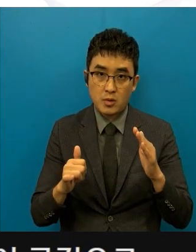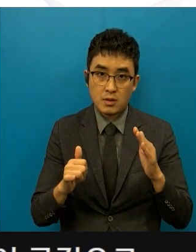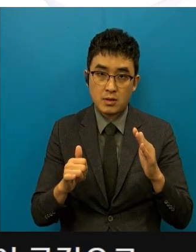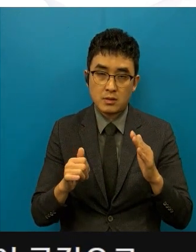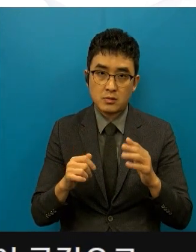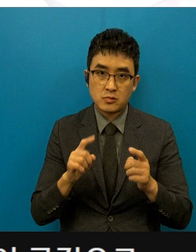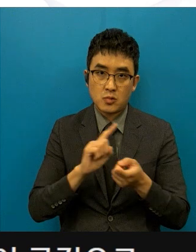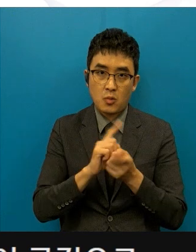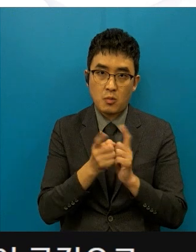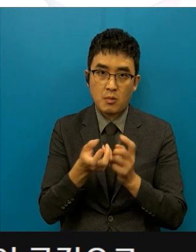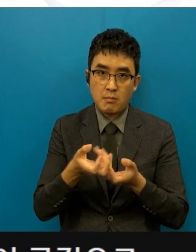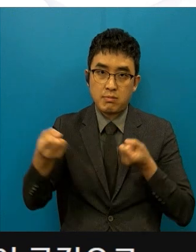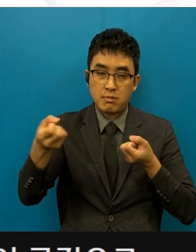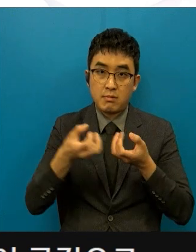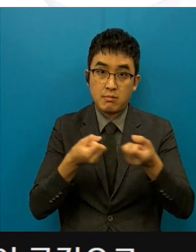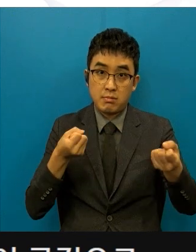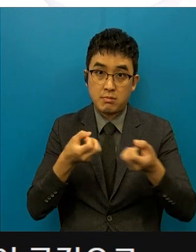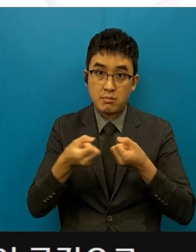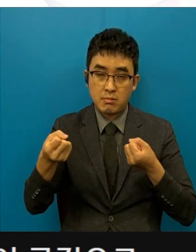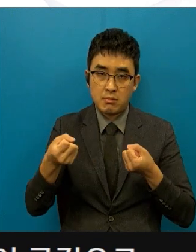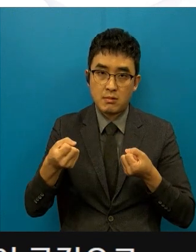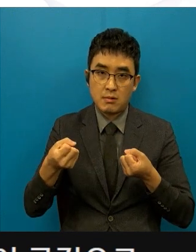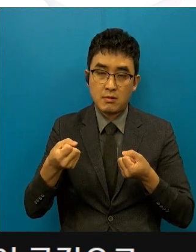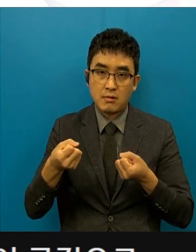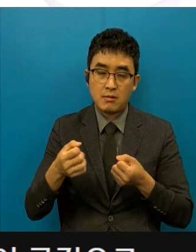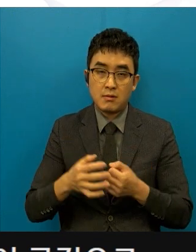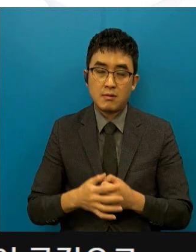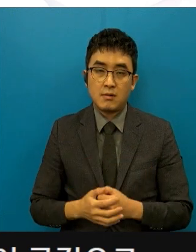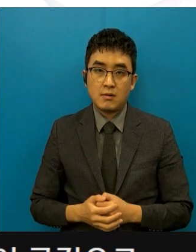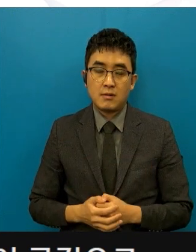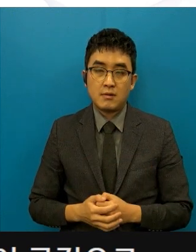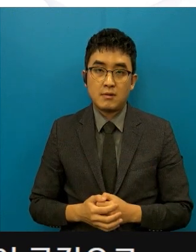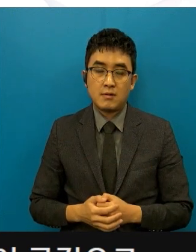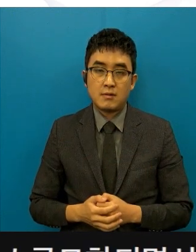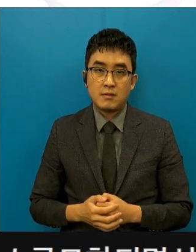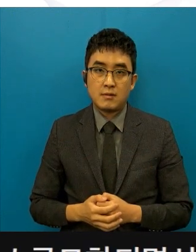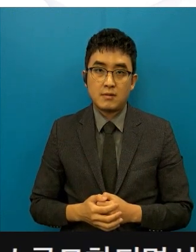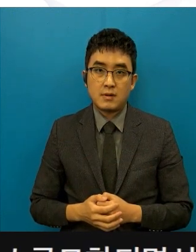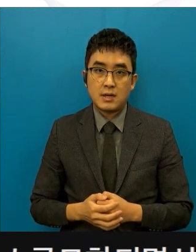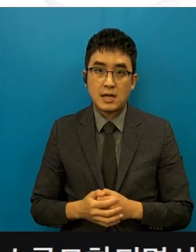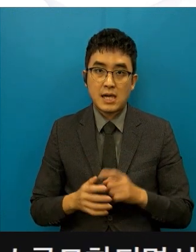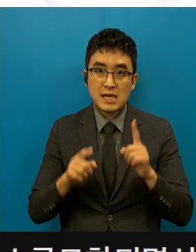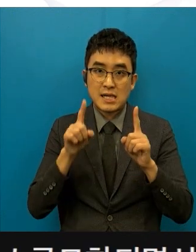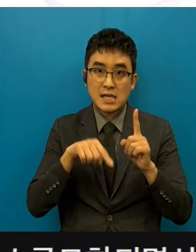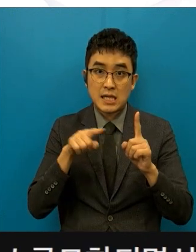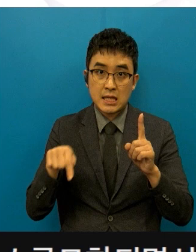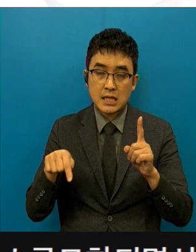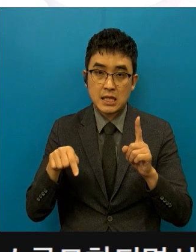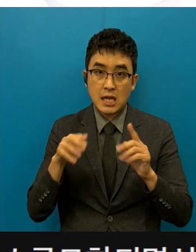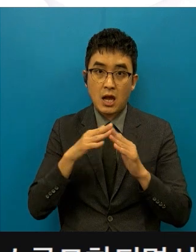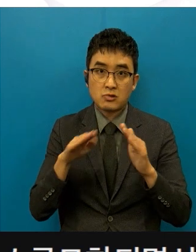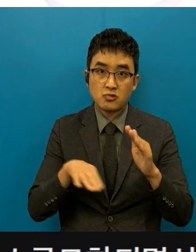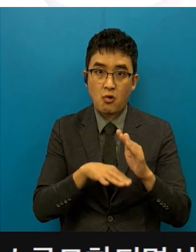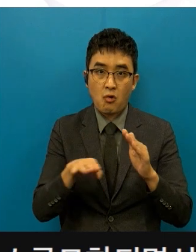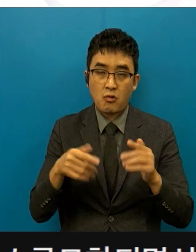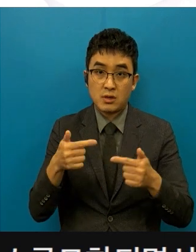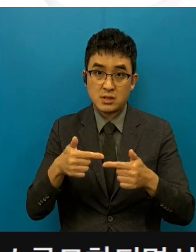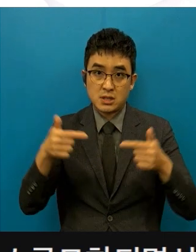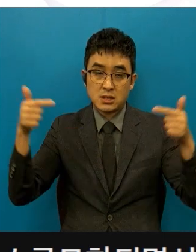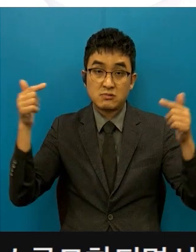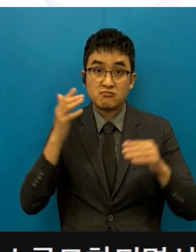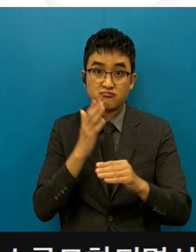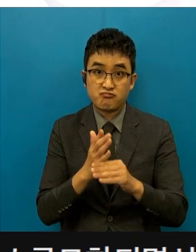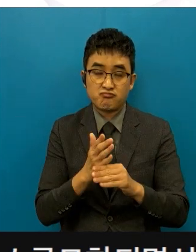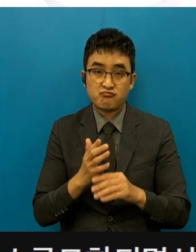their own dignified dying and death at the end of life. Such considerations are no longer solely a